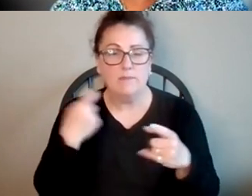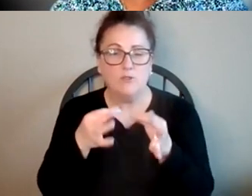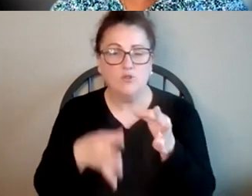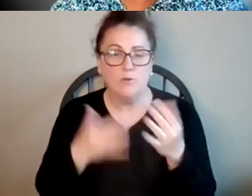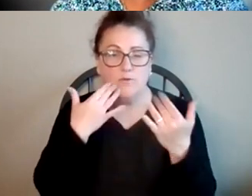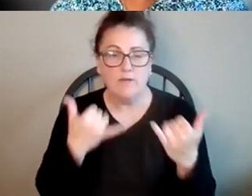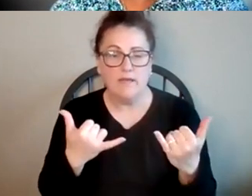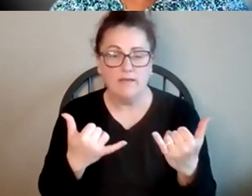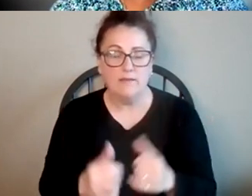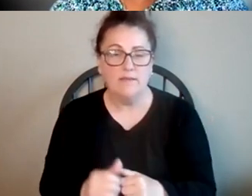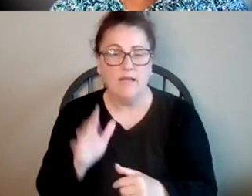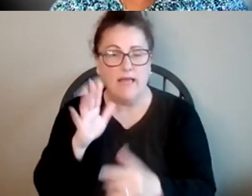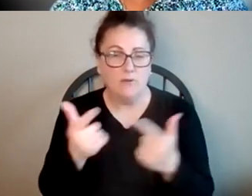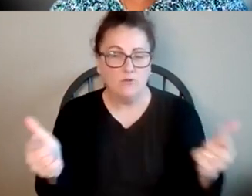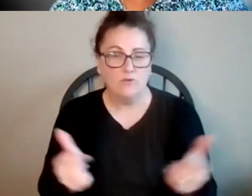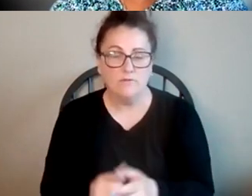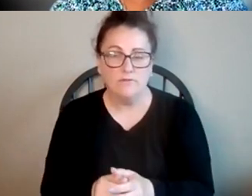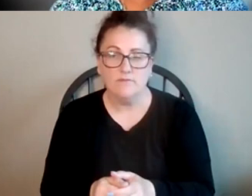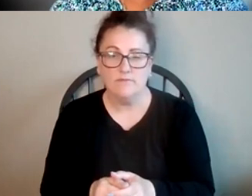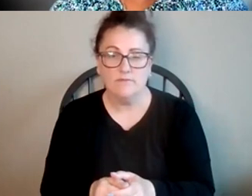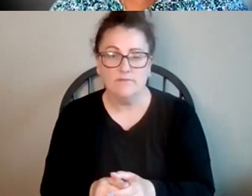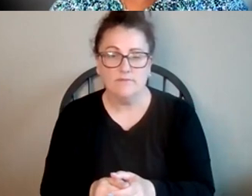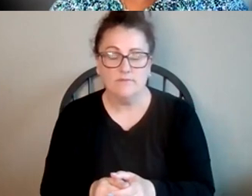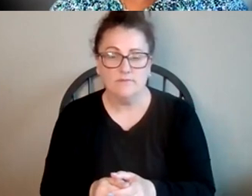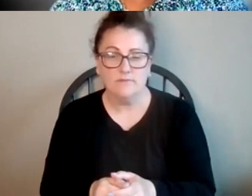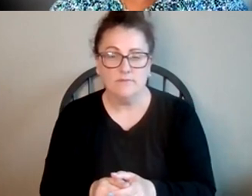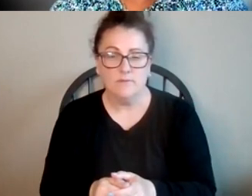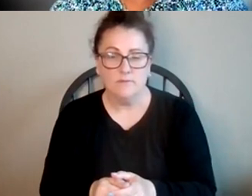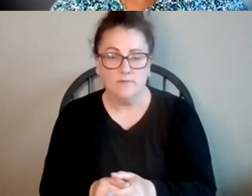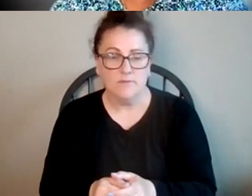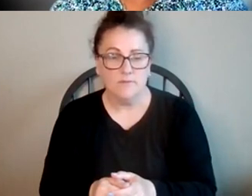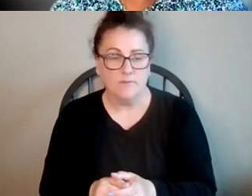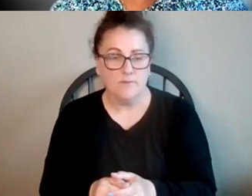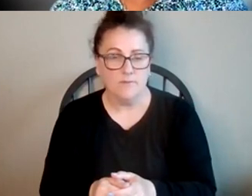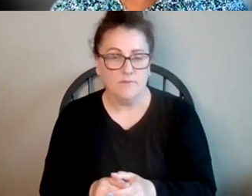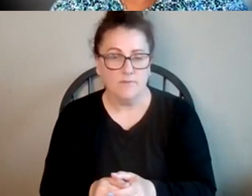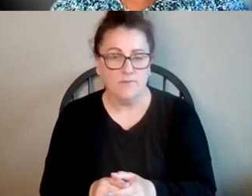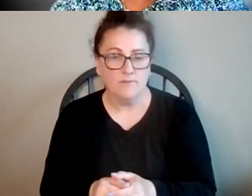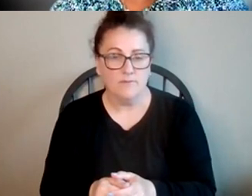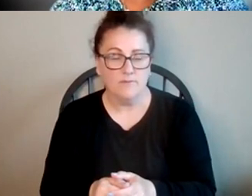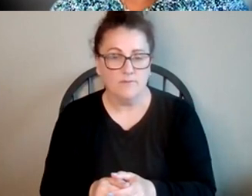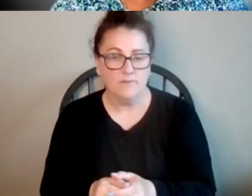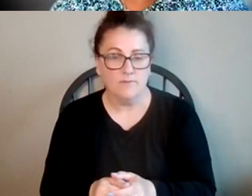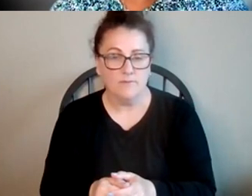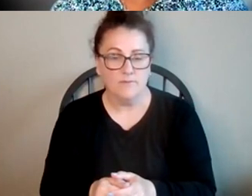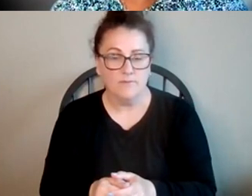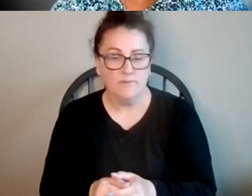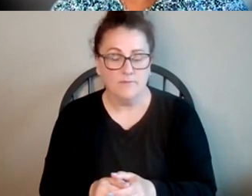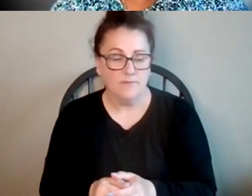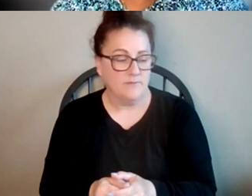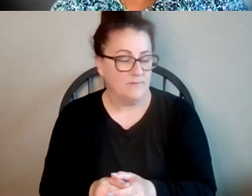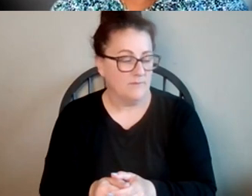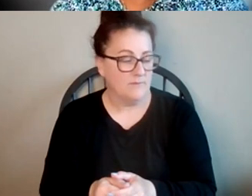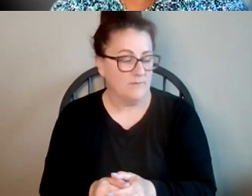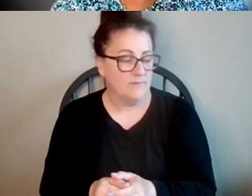today. Muy buenas noches, damas y caballeros. Mi nombre es Randolph Dominguez. Voy a ser su intérprete del idioma español el día de hoy. Si ustedes quieren